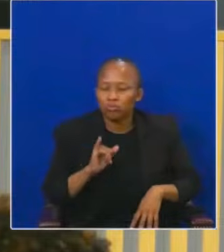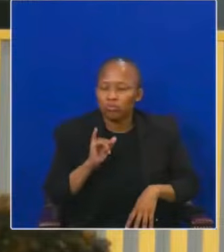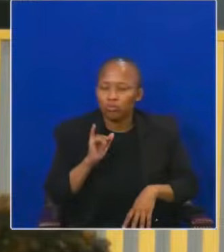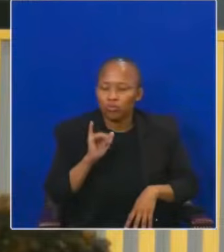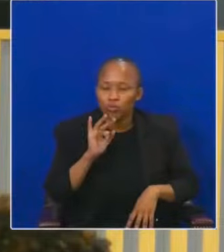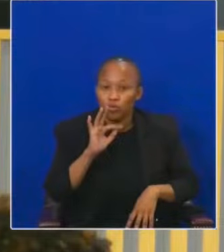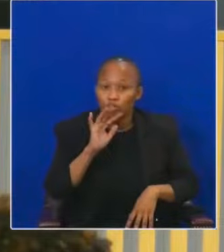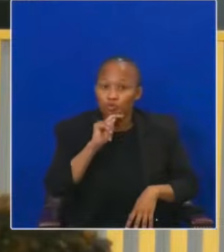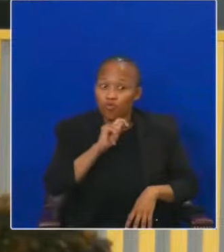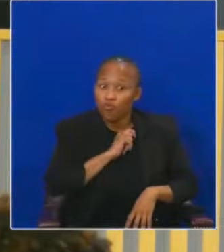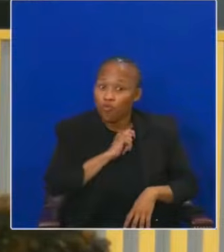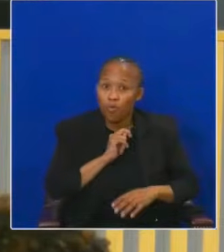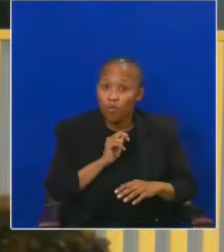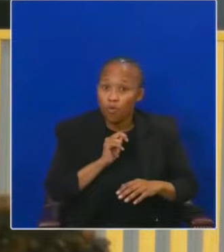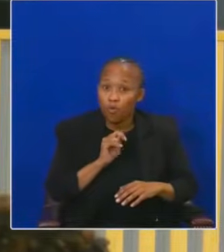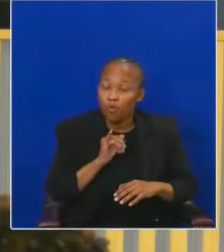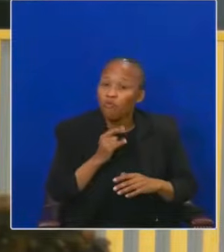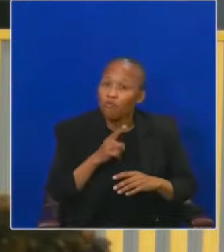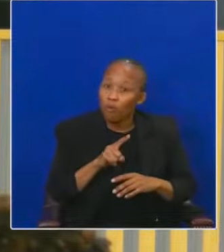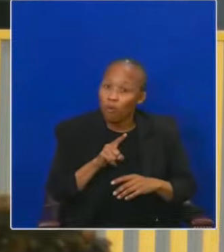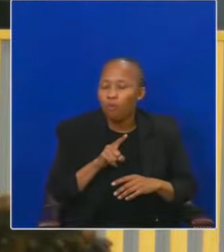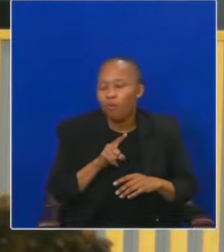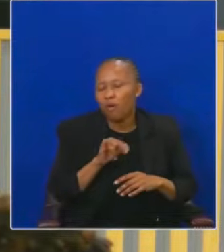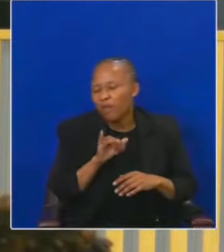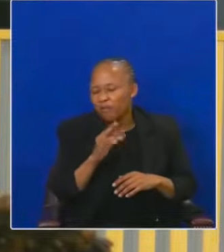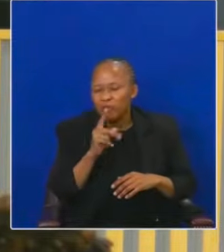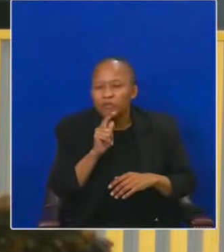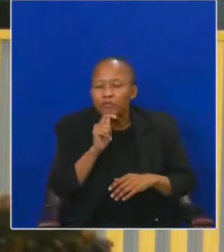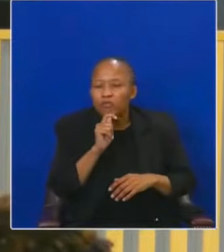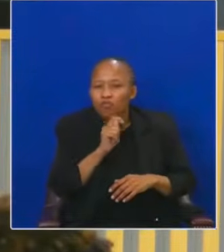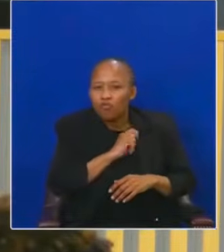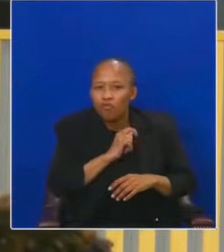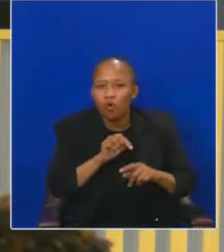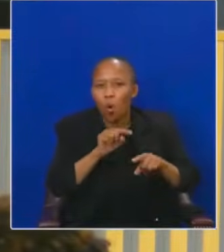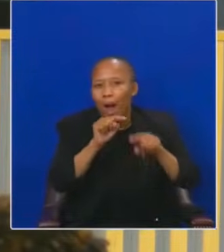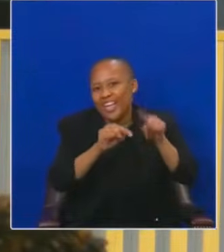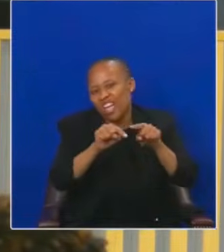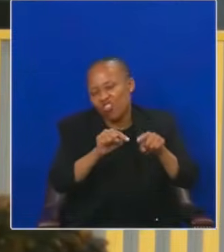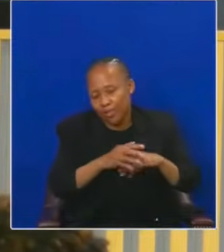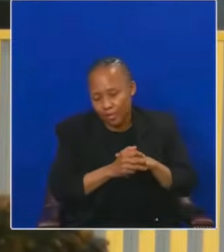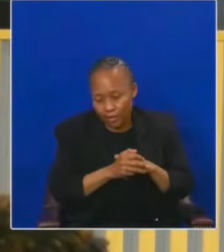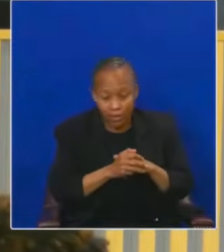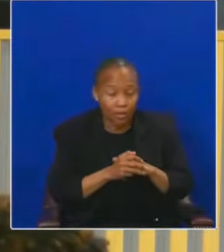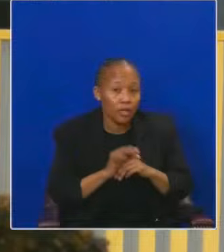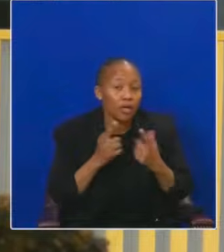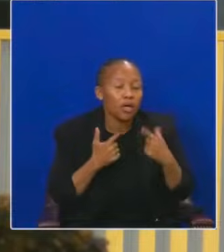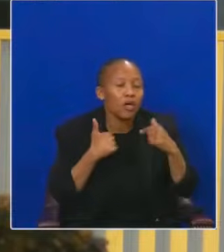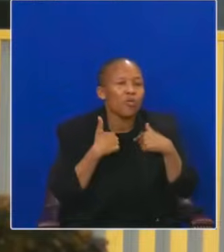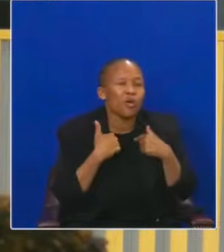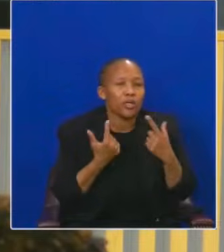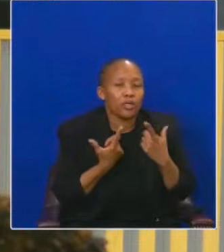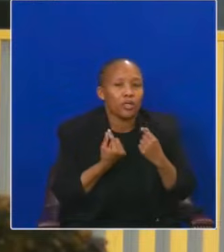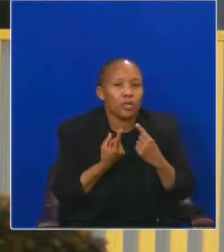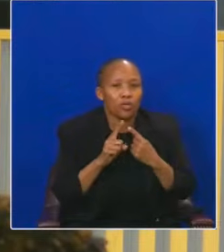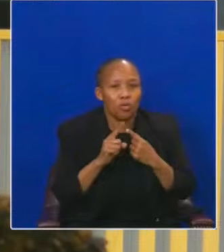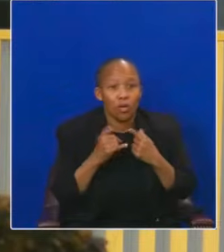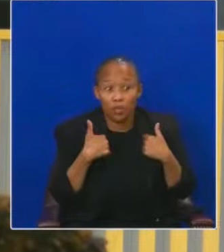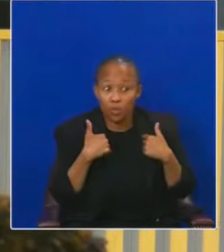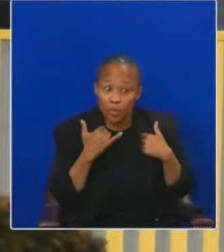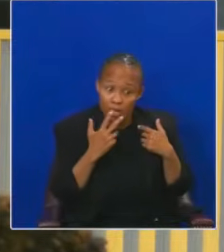So we indeed went back and started doing investigations.